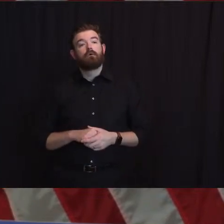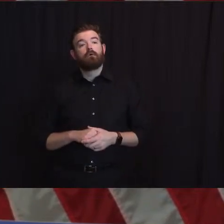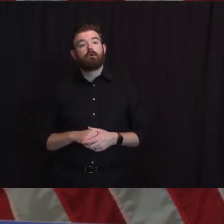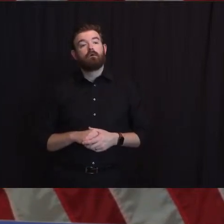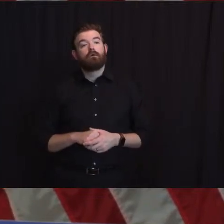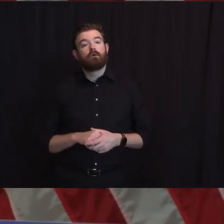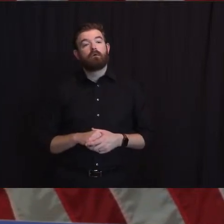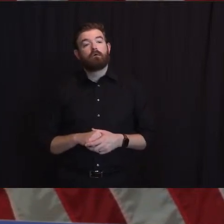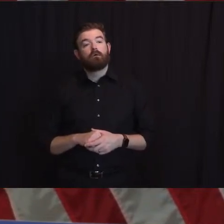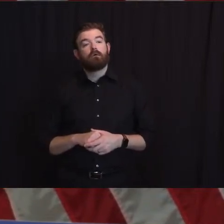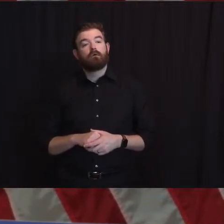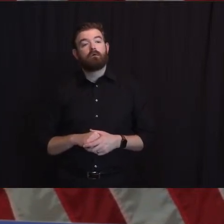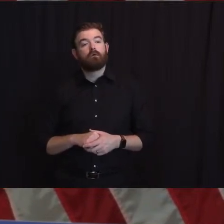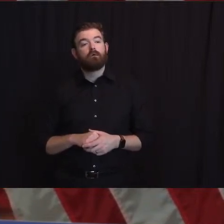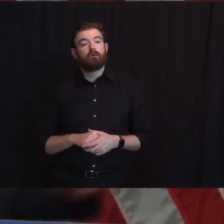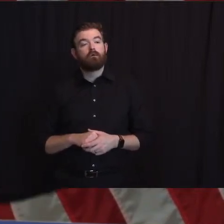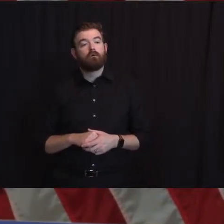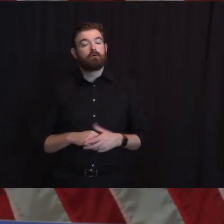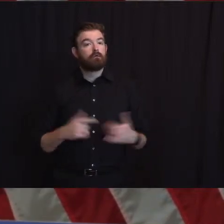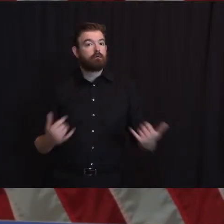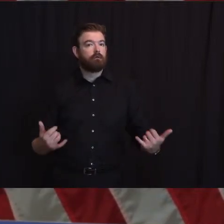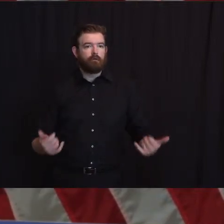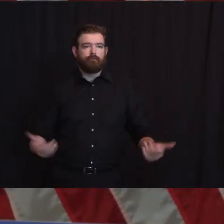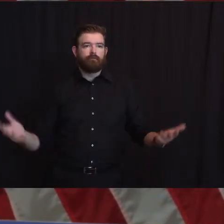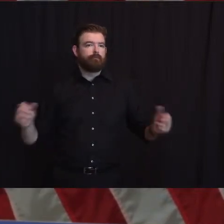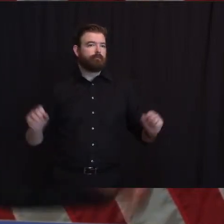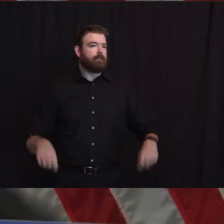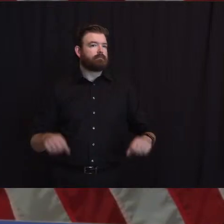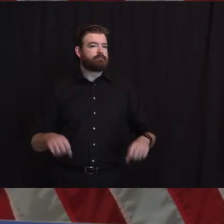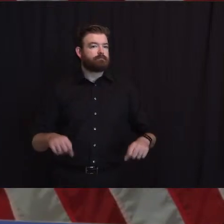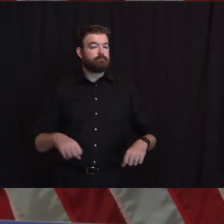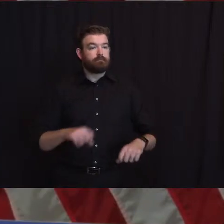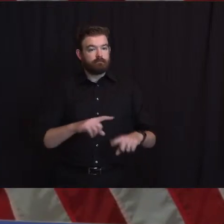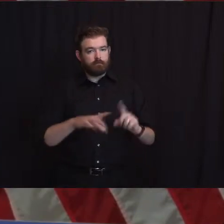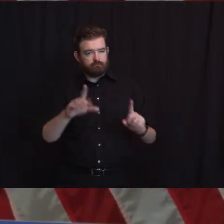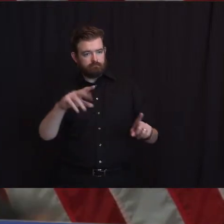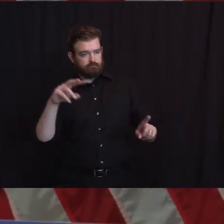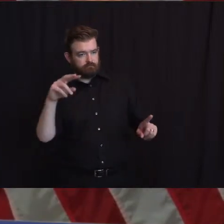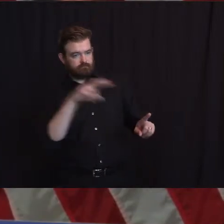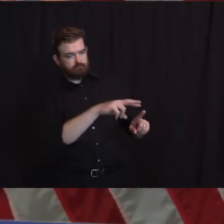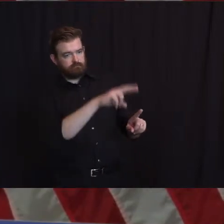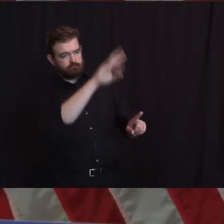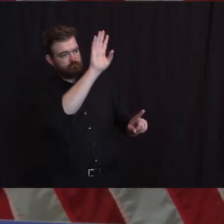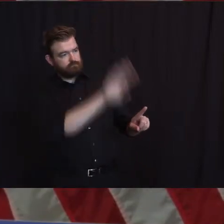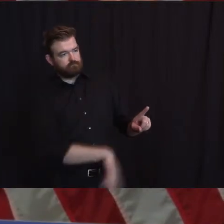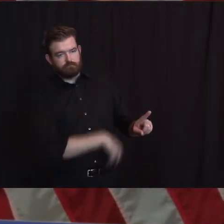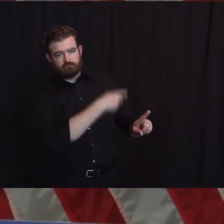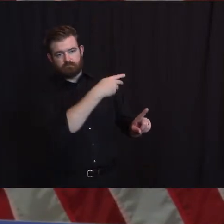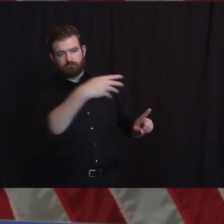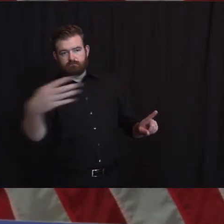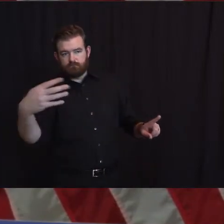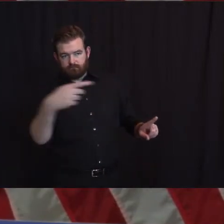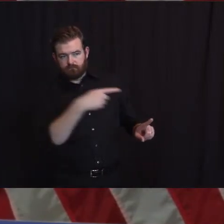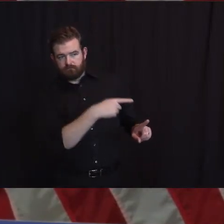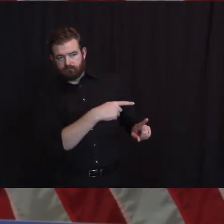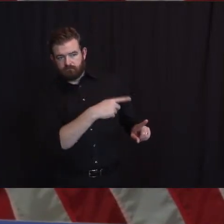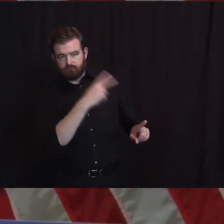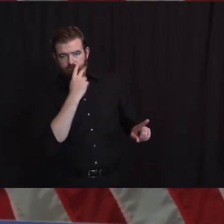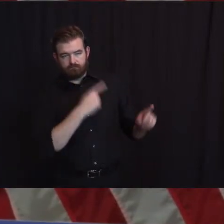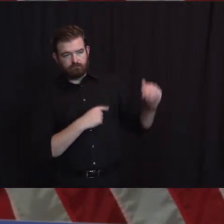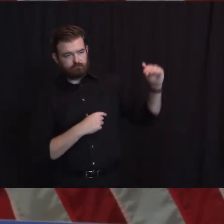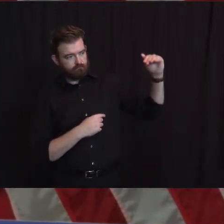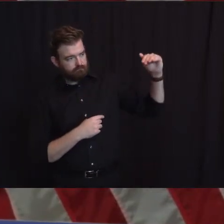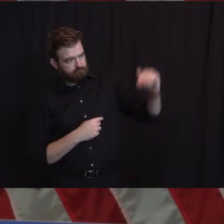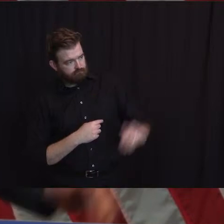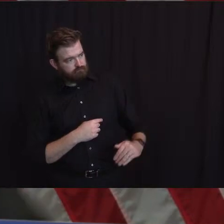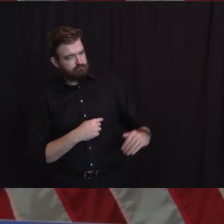point. We know that. But if you look at the graphs that the governor showed earlier with the decline, and if you compare it to the left side of the